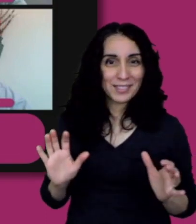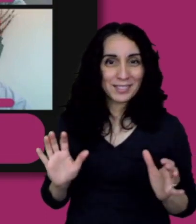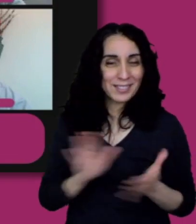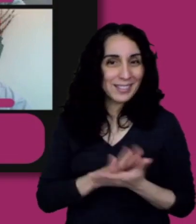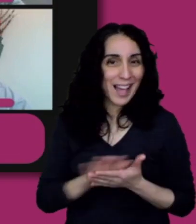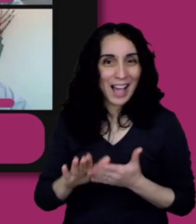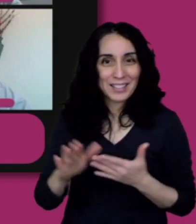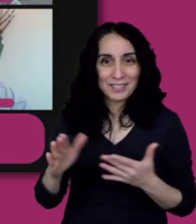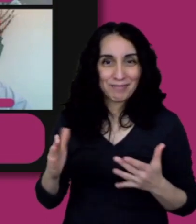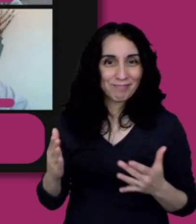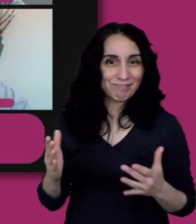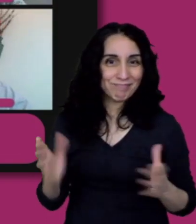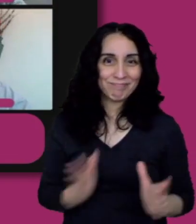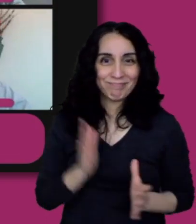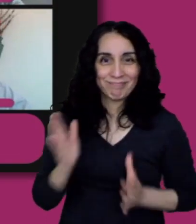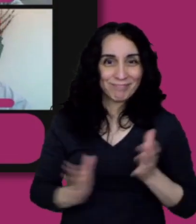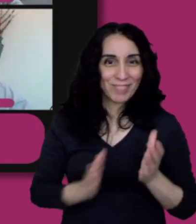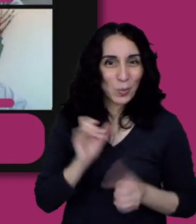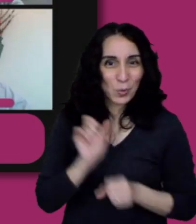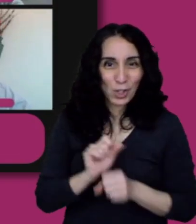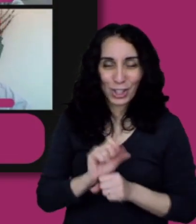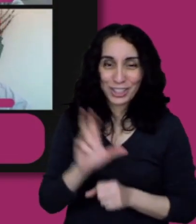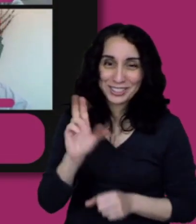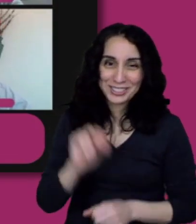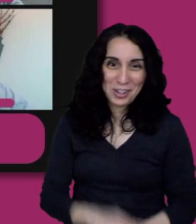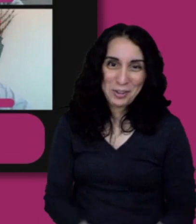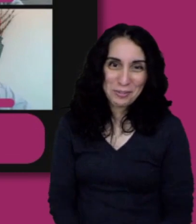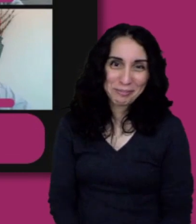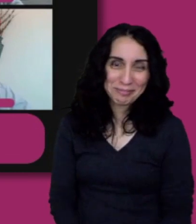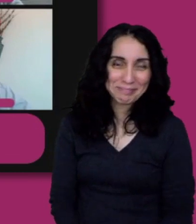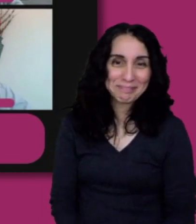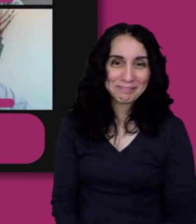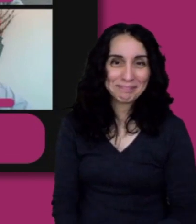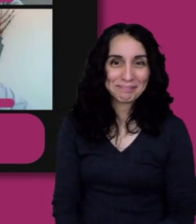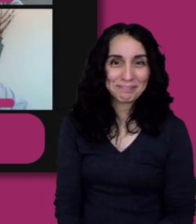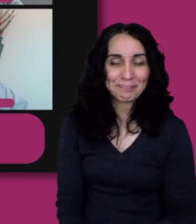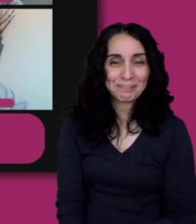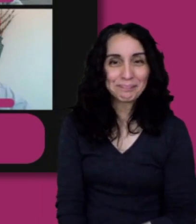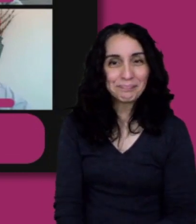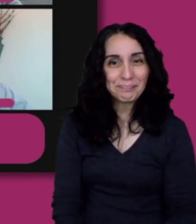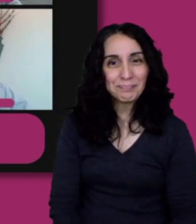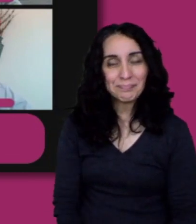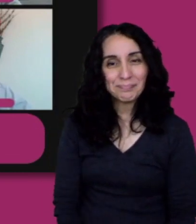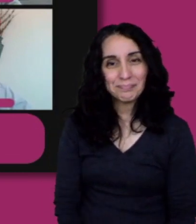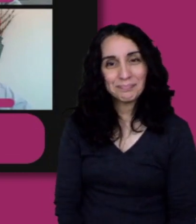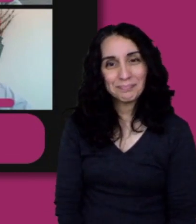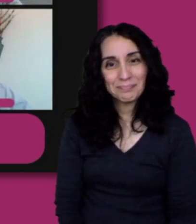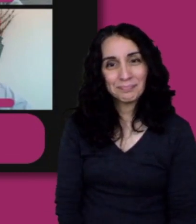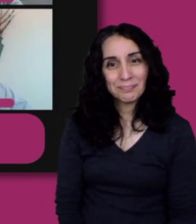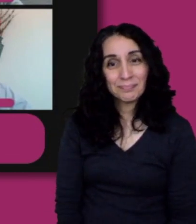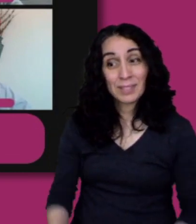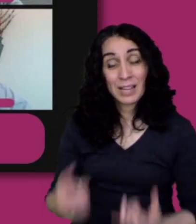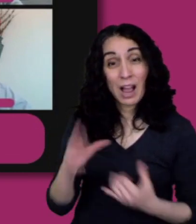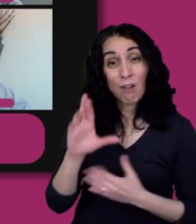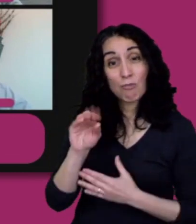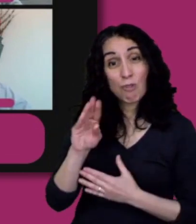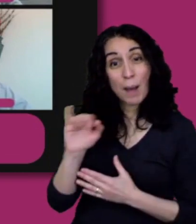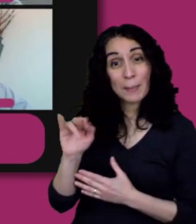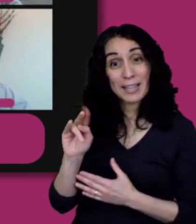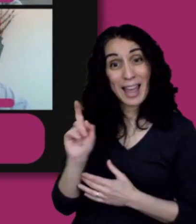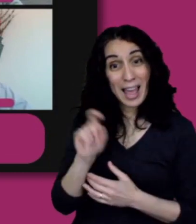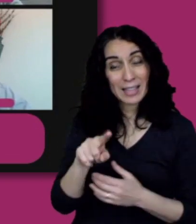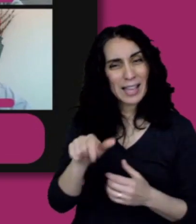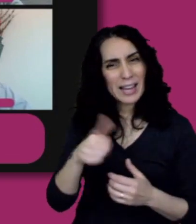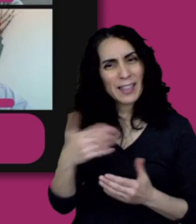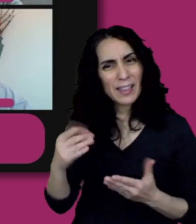funny. Well, so Robin asked one other question. I don't mean to lose it, but she asked if there's anything